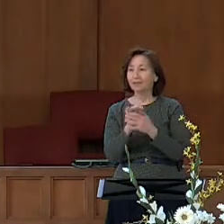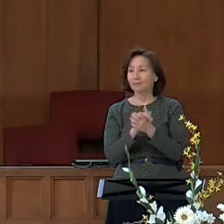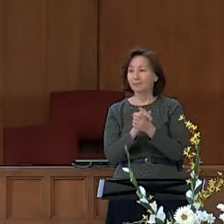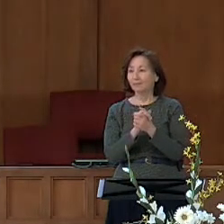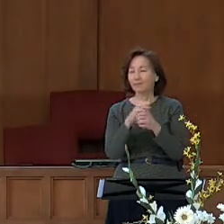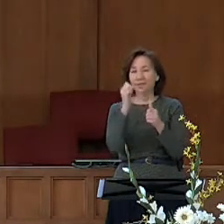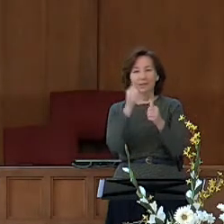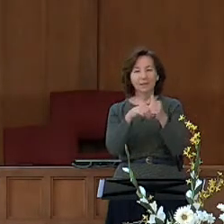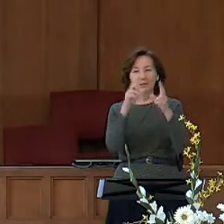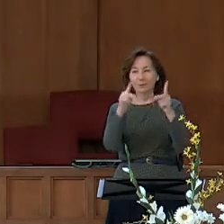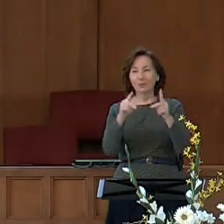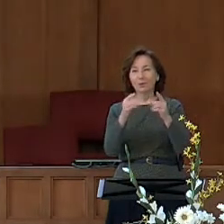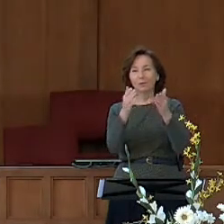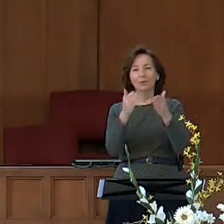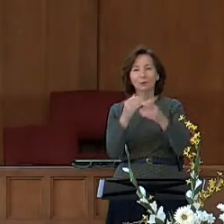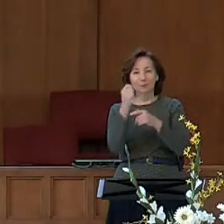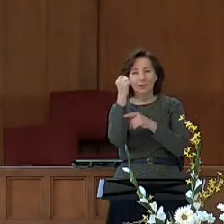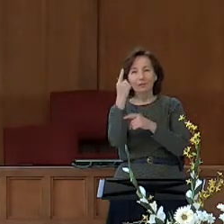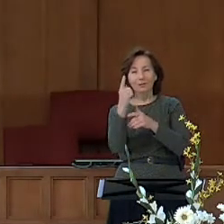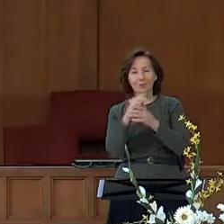Everybody wants to be understood.